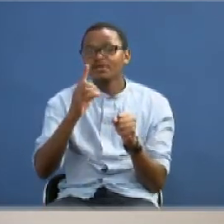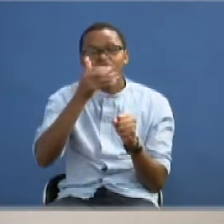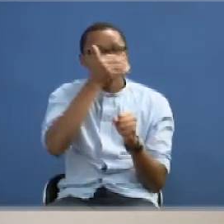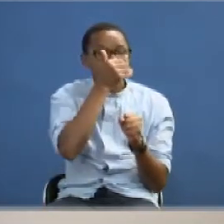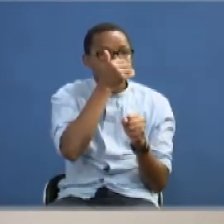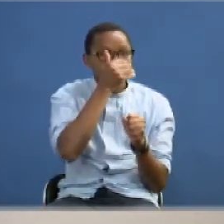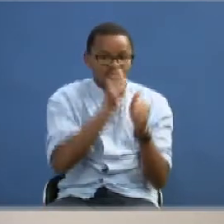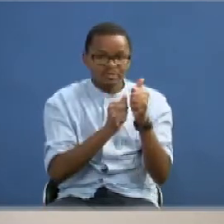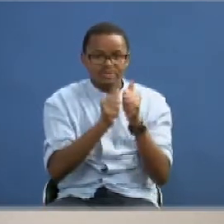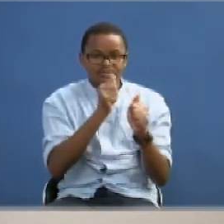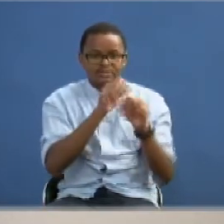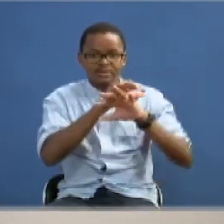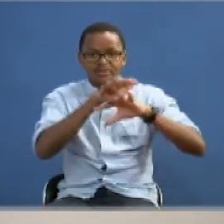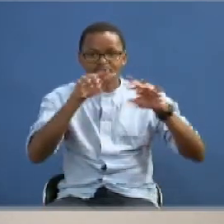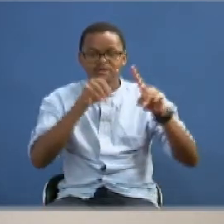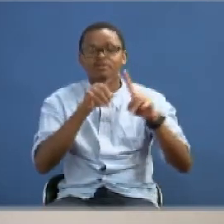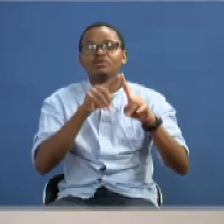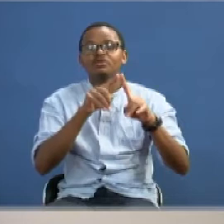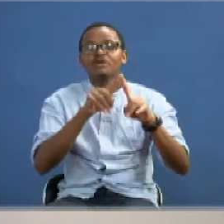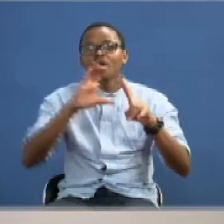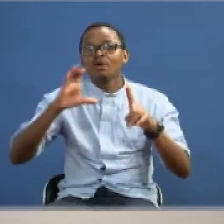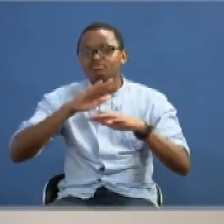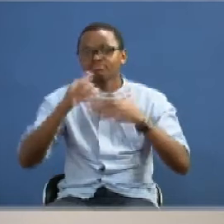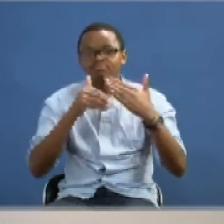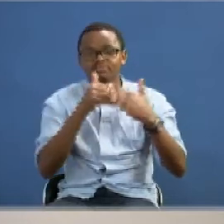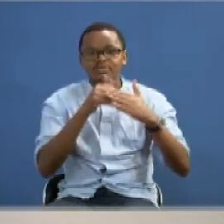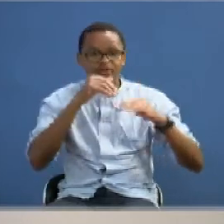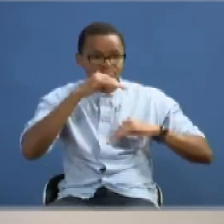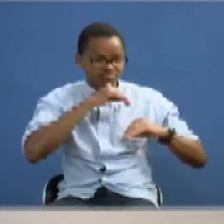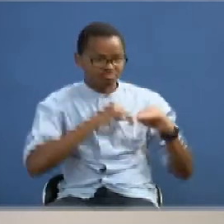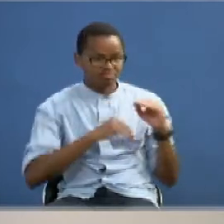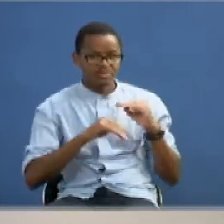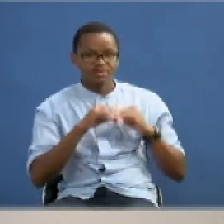masks, which will be distributed to the vulnerable people living with disability,